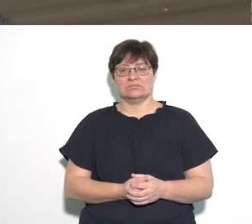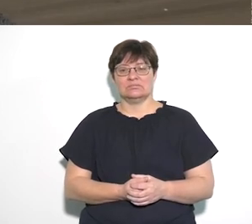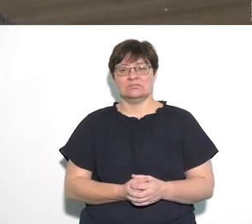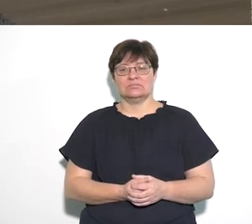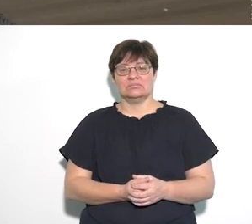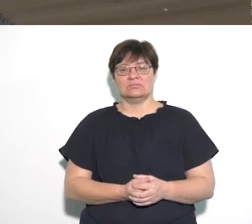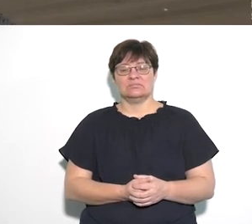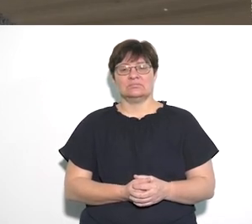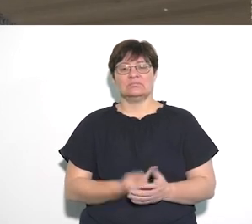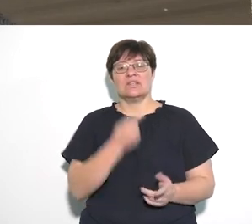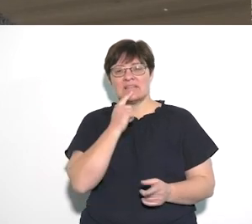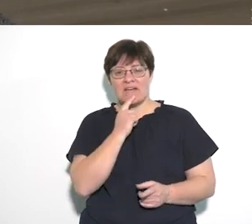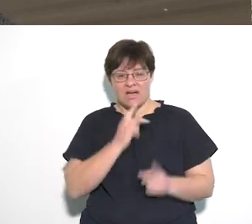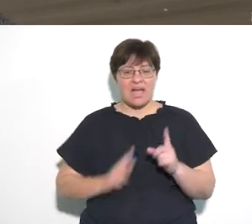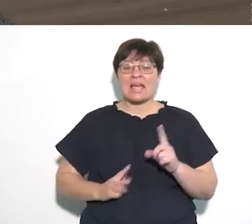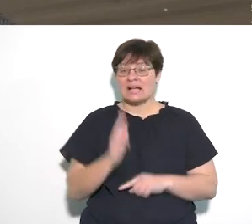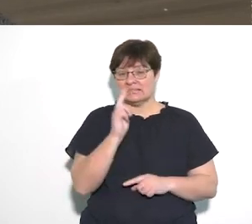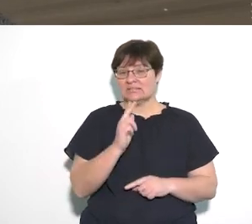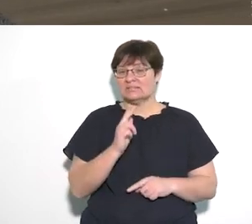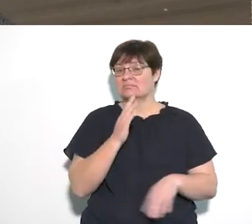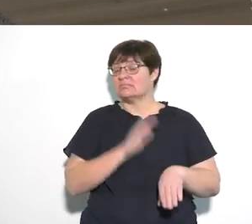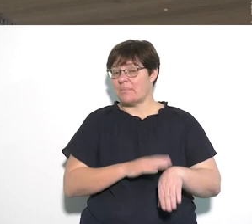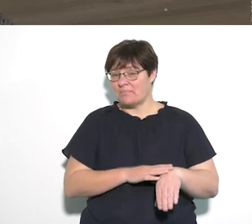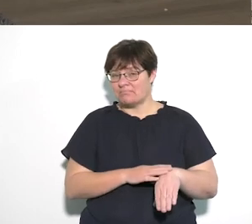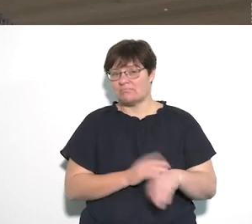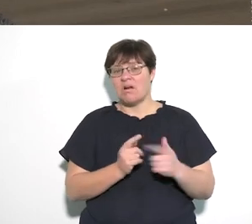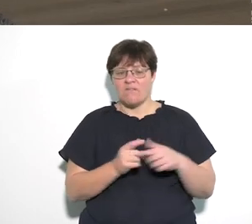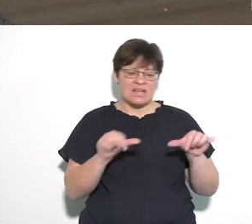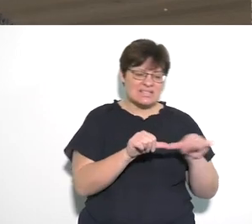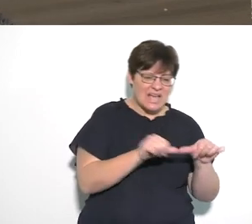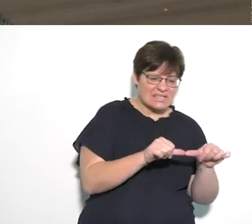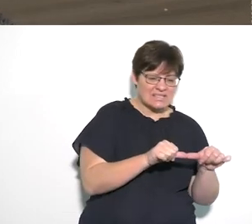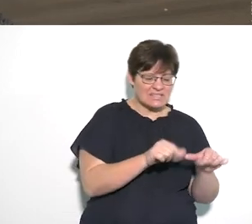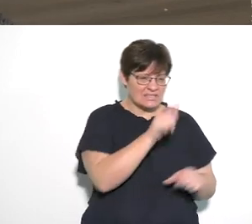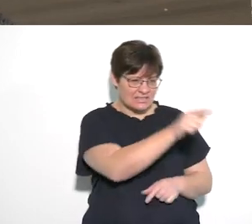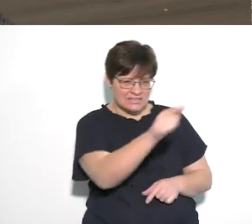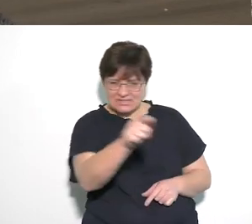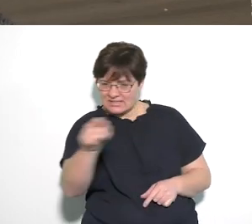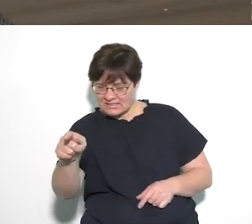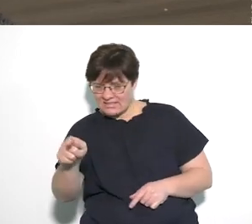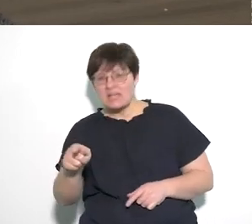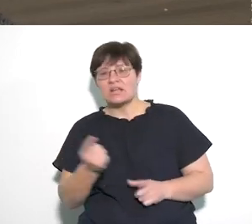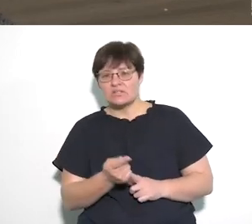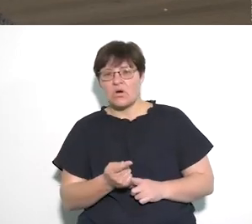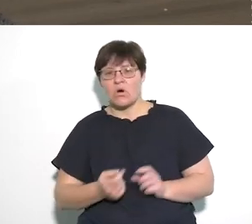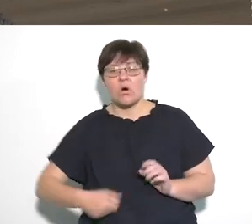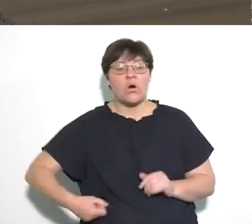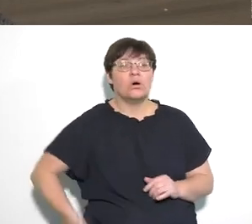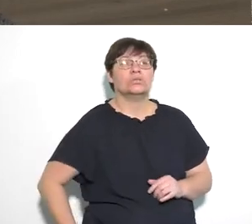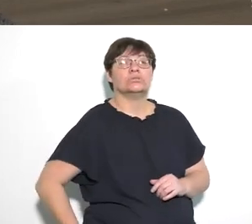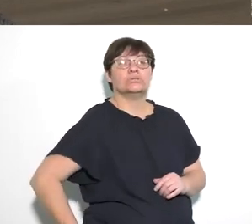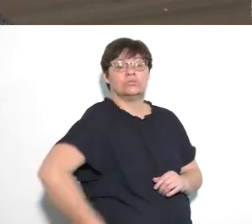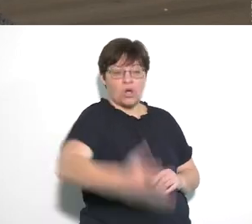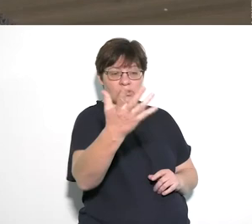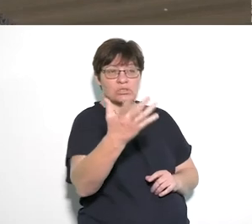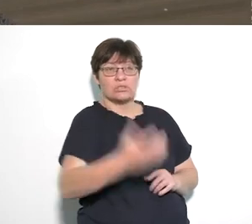You can also give them the cut-off tops of various sizes of bottles to play toss and catch, where they